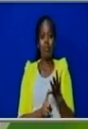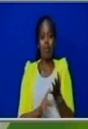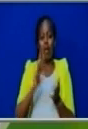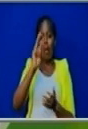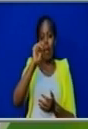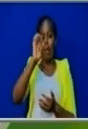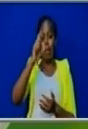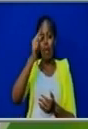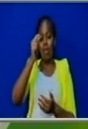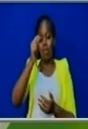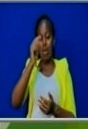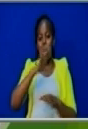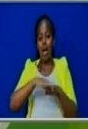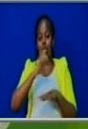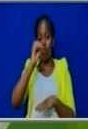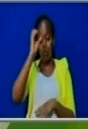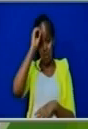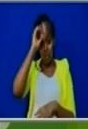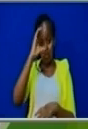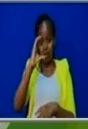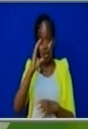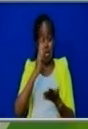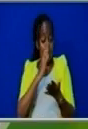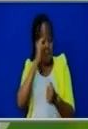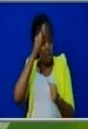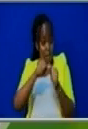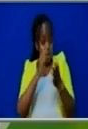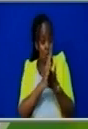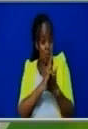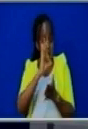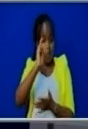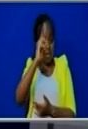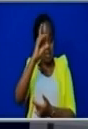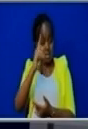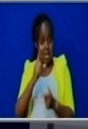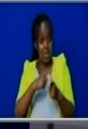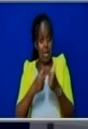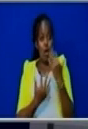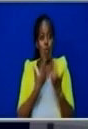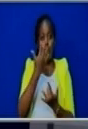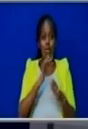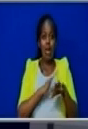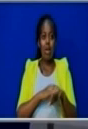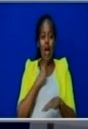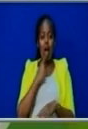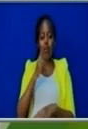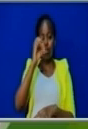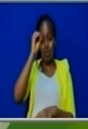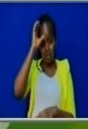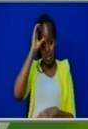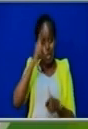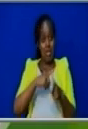at 0 degrees Celsius, Uh-huh. fixed. Remember, it's fixed. Yes. Then boils at 100 degrees Celsius,